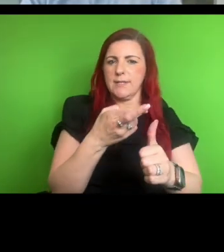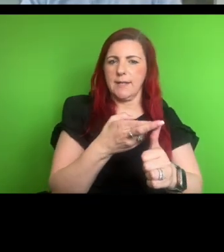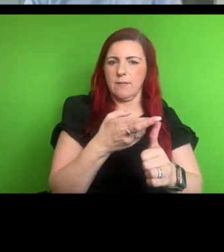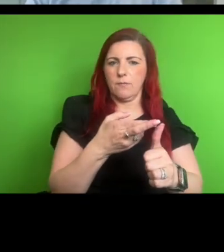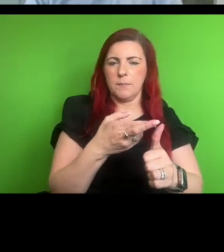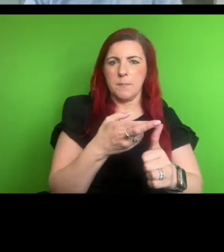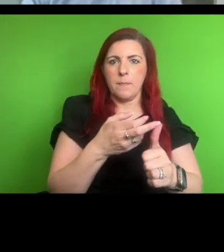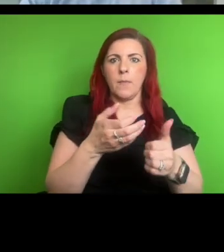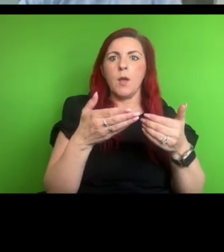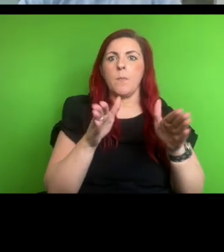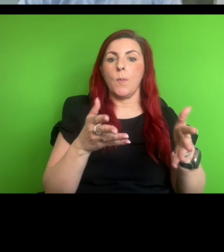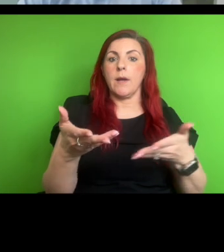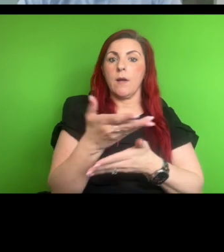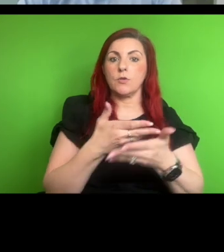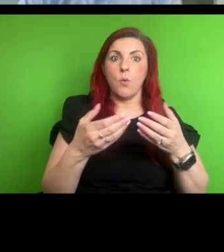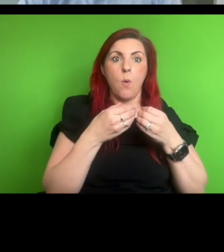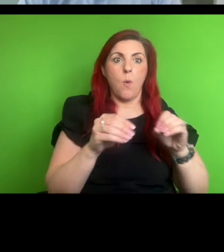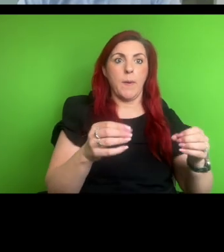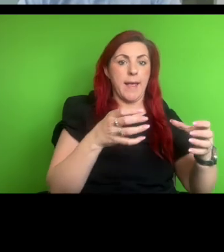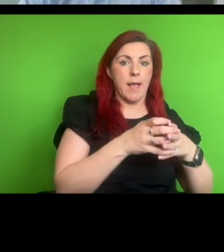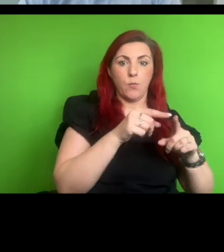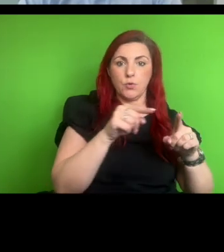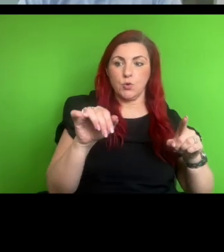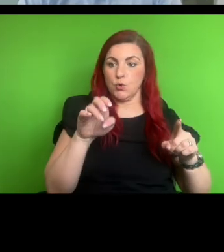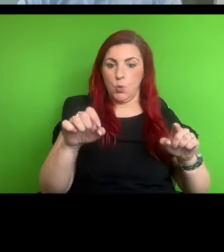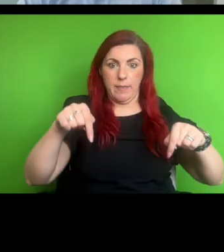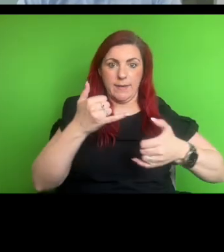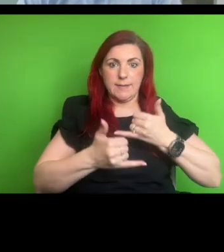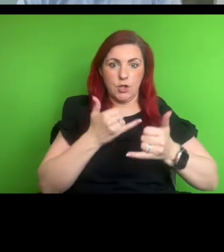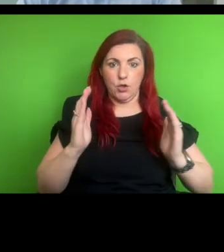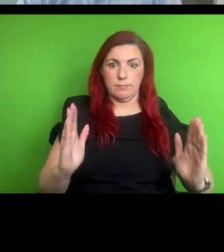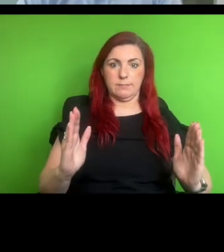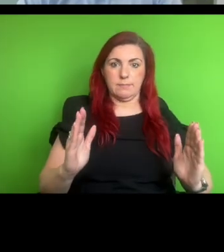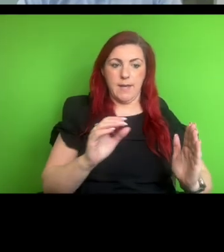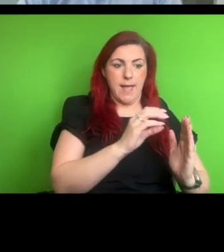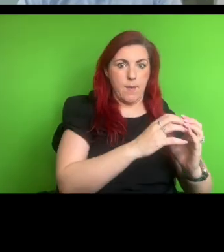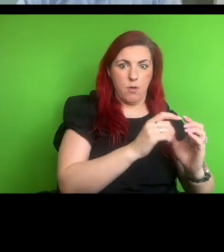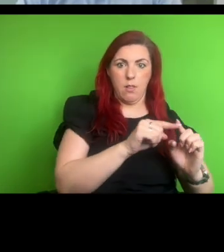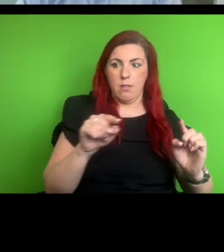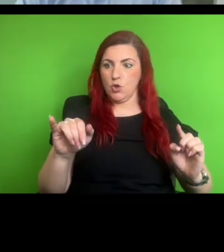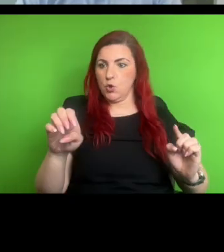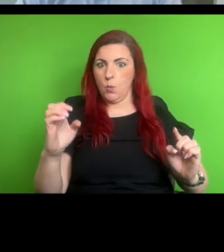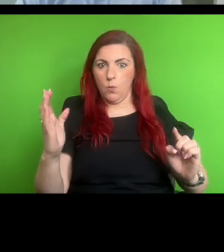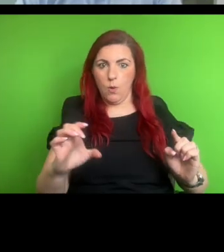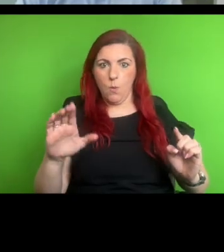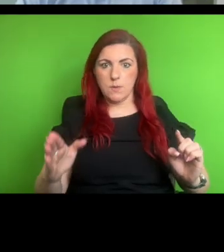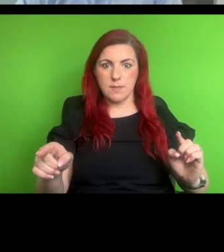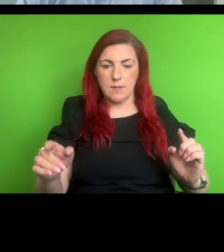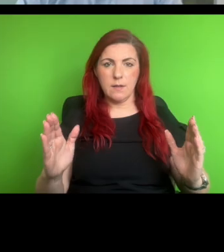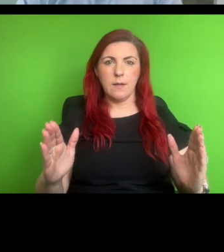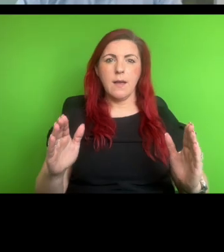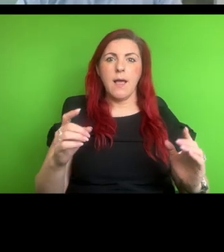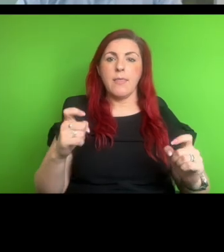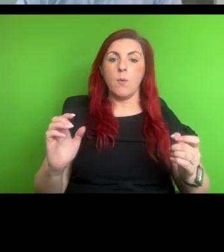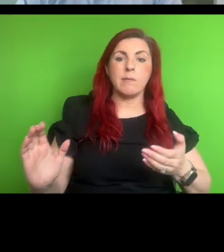to June this year. After that, we will gather all of your comments that you've submitted, and they will